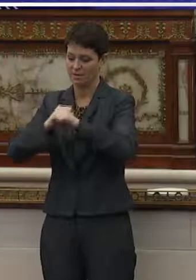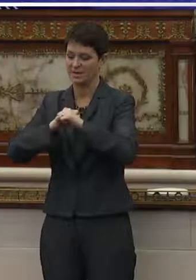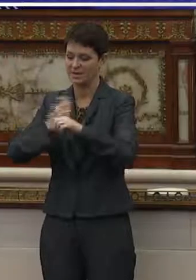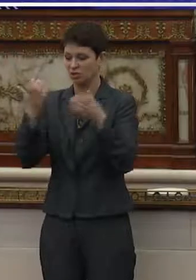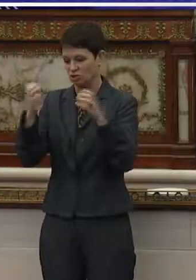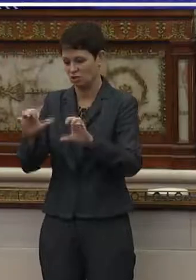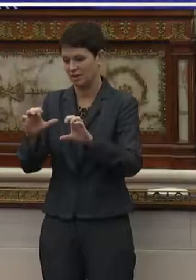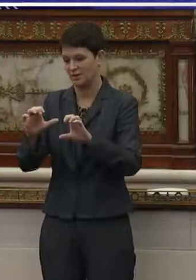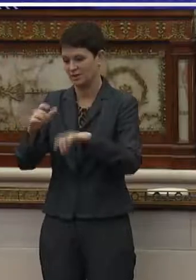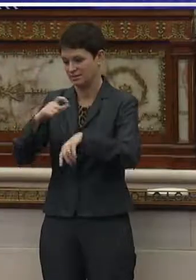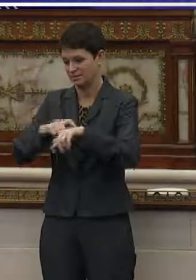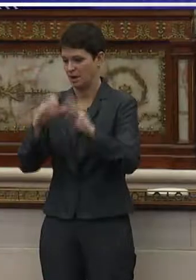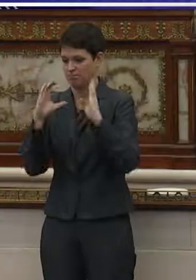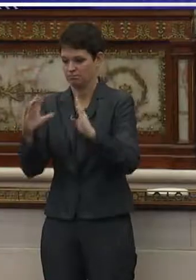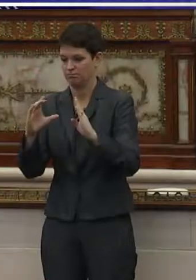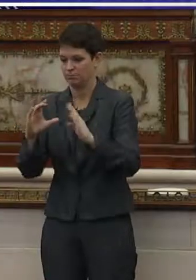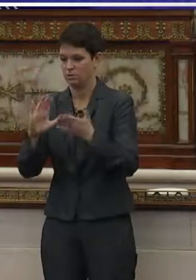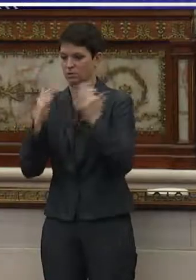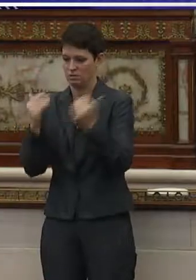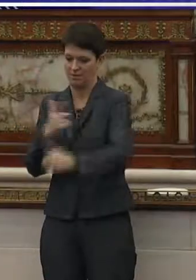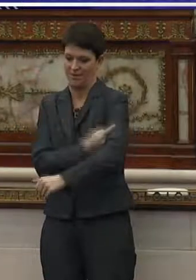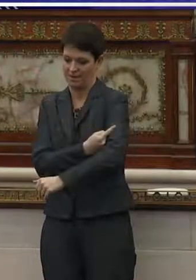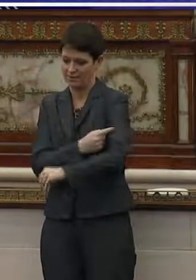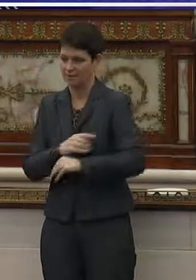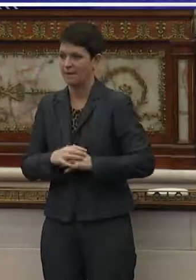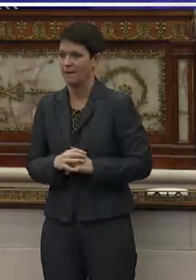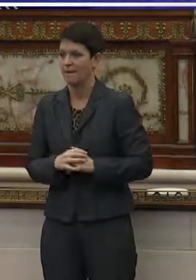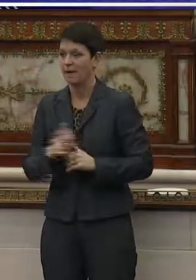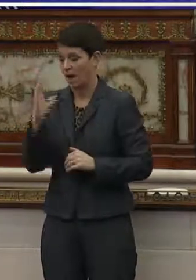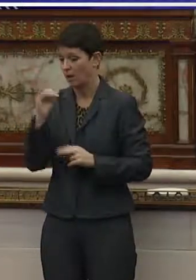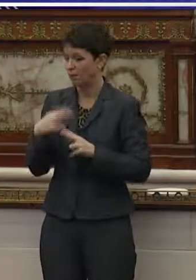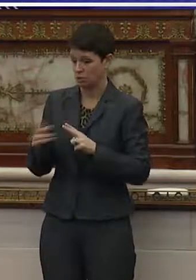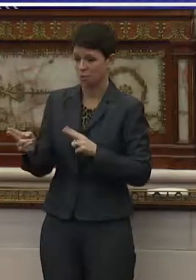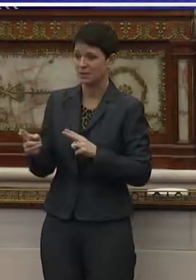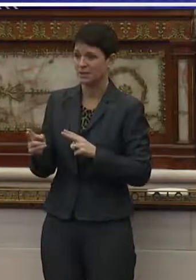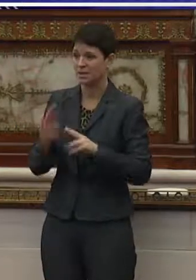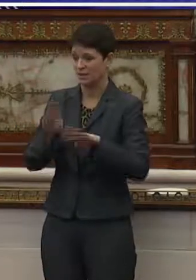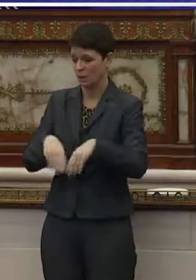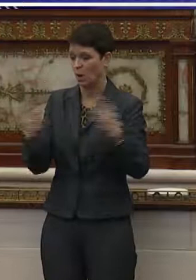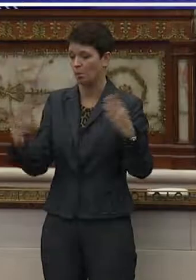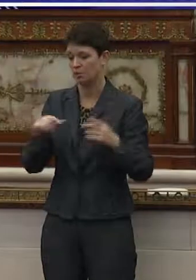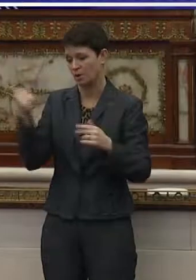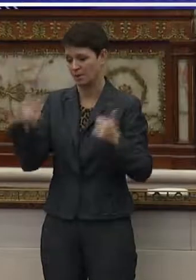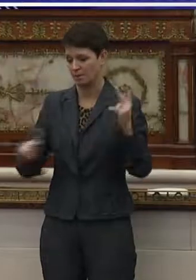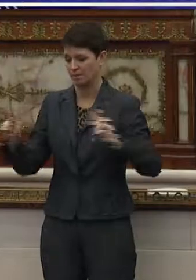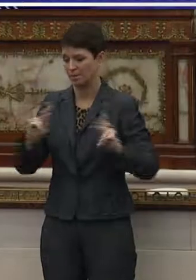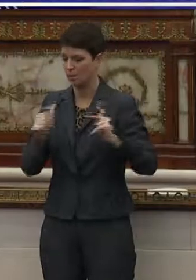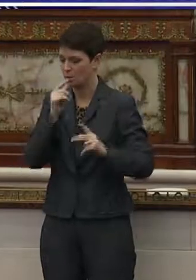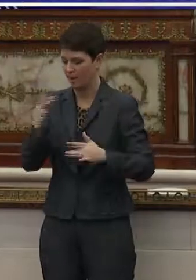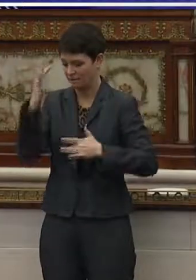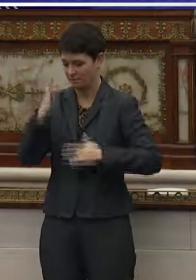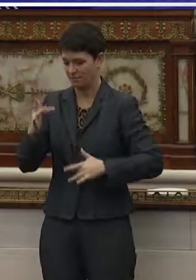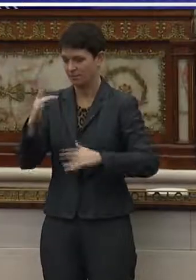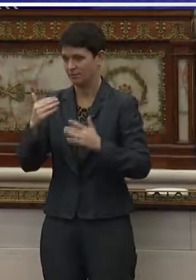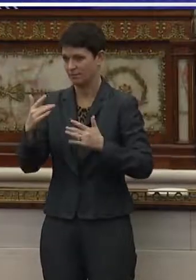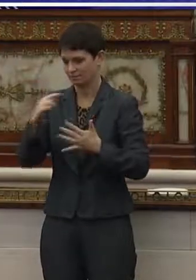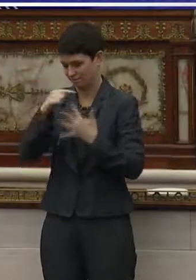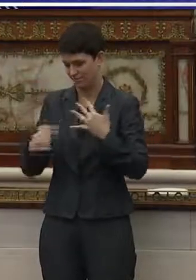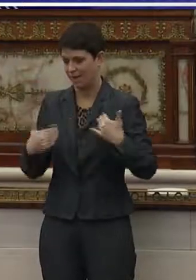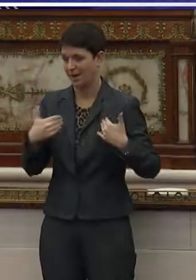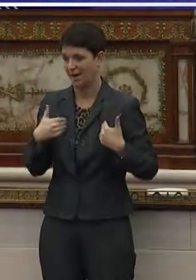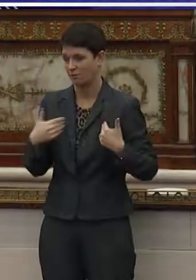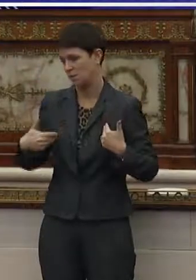get vaccinated. I'm hoping that that's pretty short, and then we'll open it up to other people who have medical conditions who